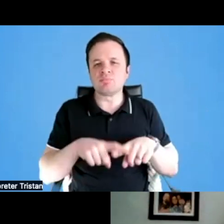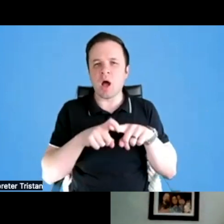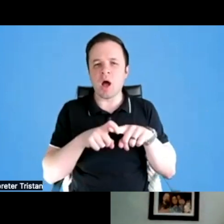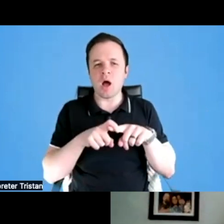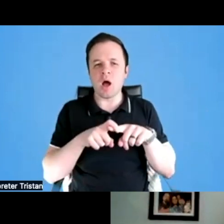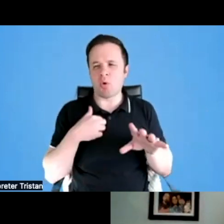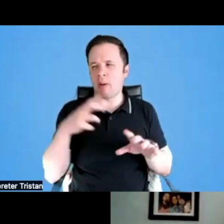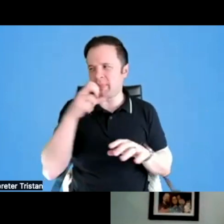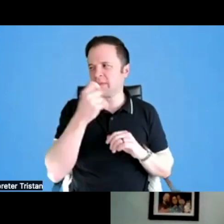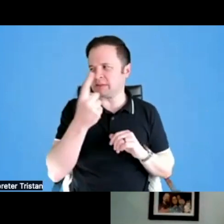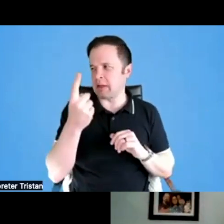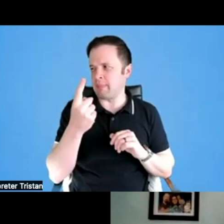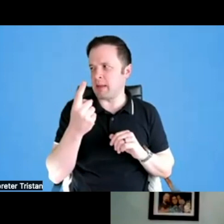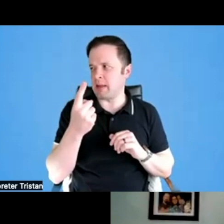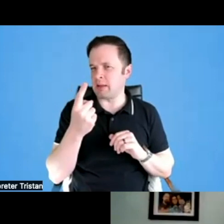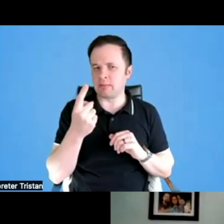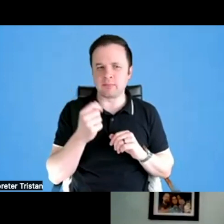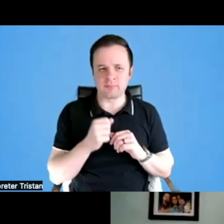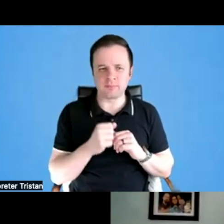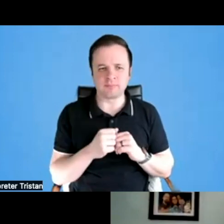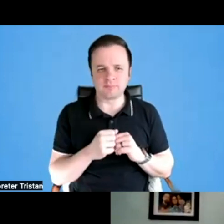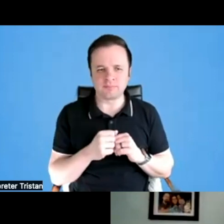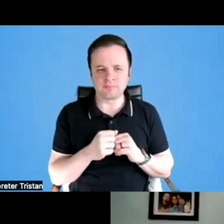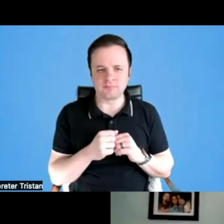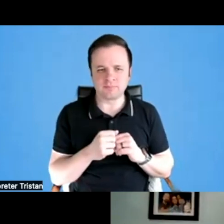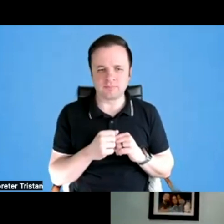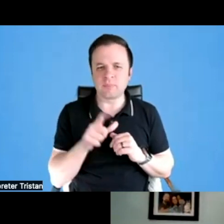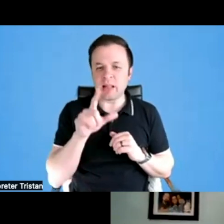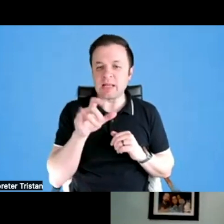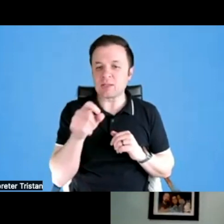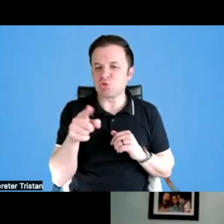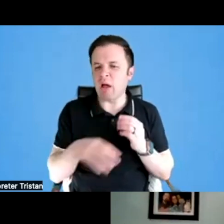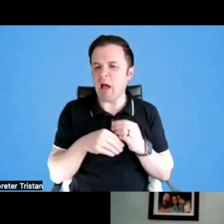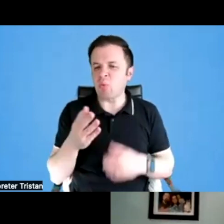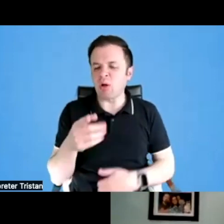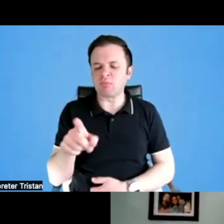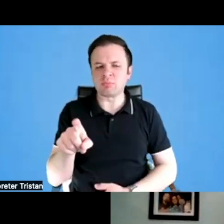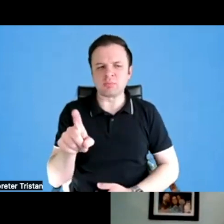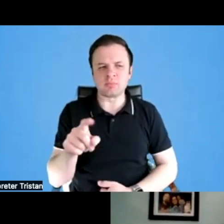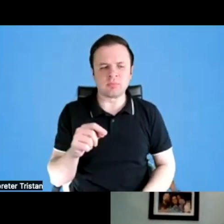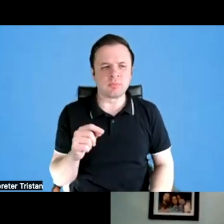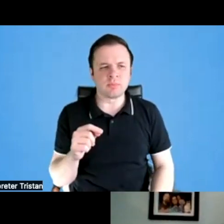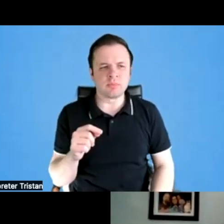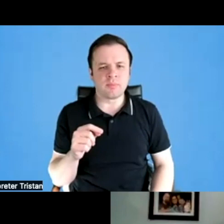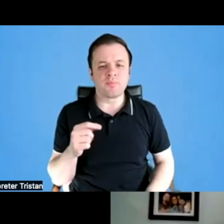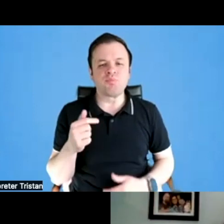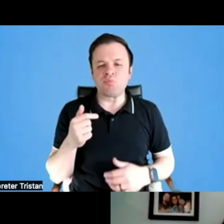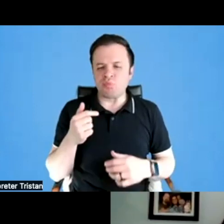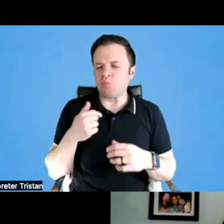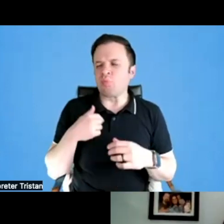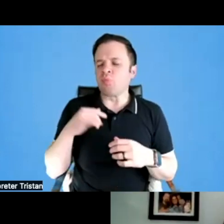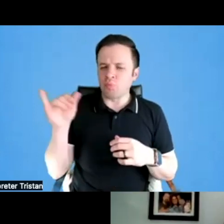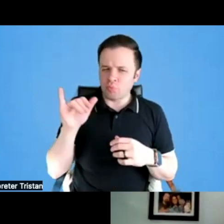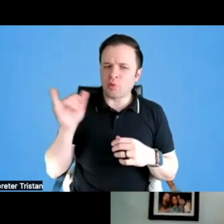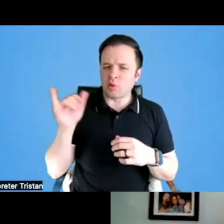missing something. Help me know what that might be. Lisa, what would you add? I would just offer that in addition to